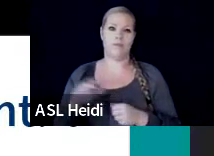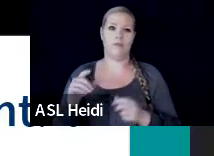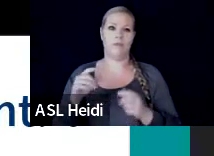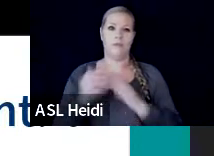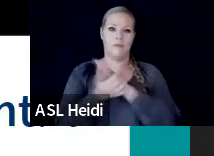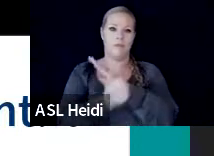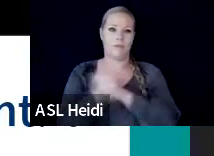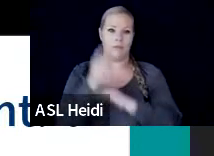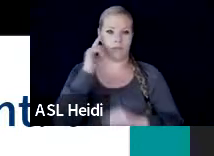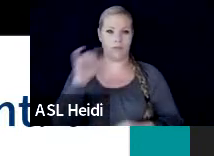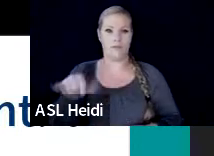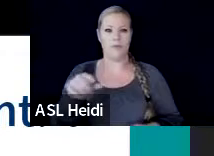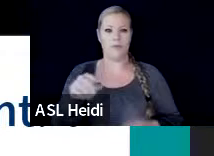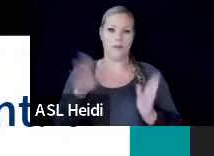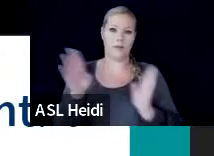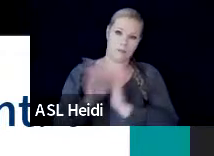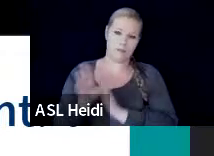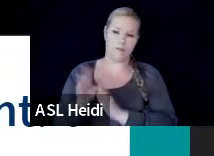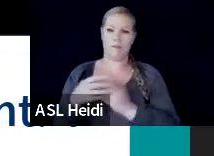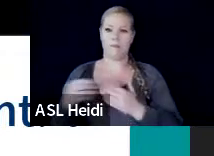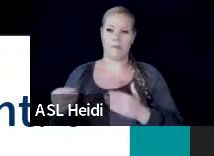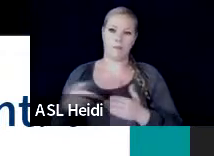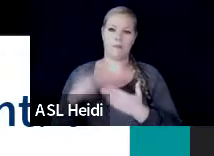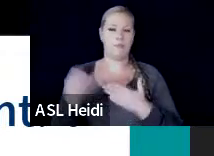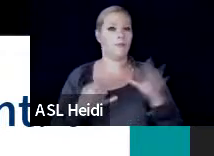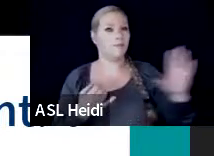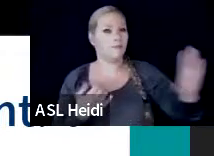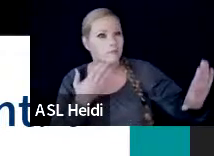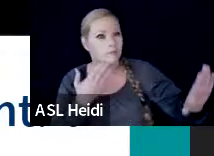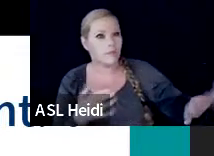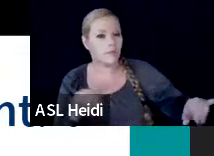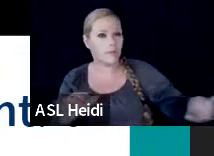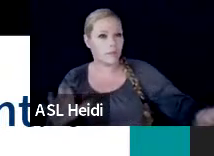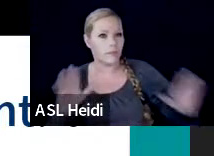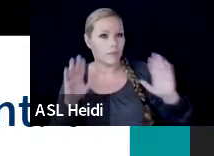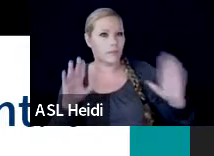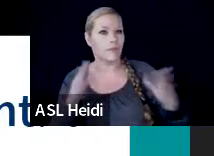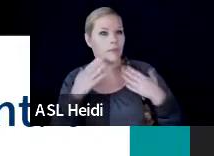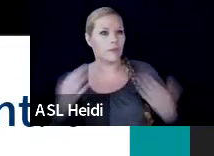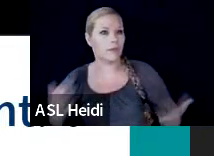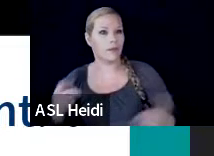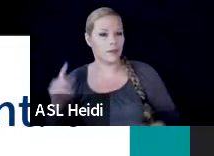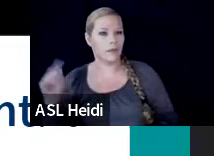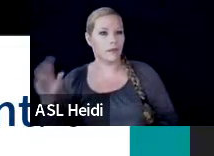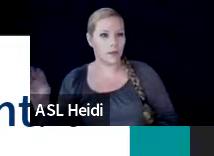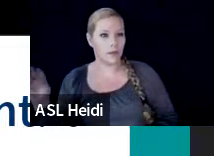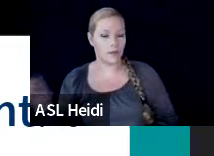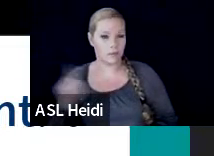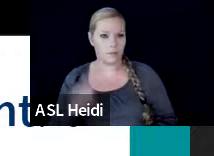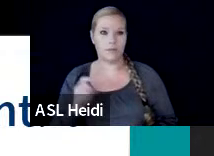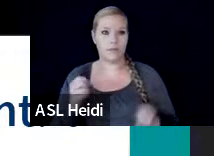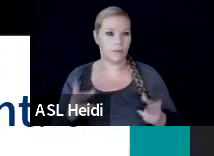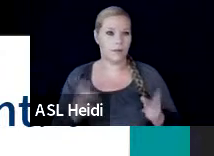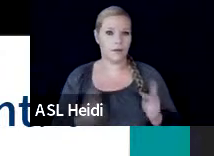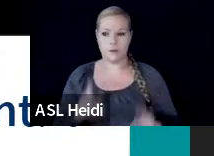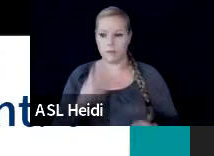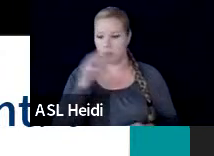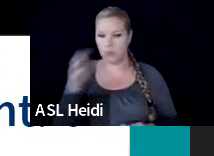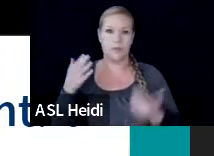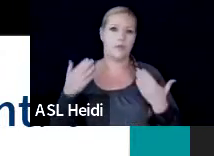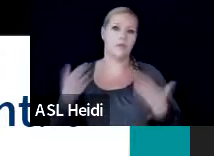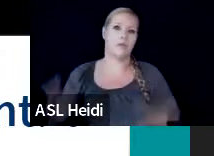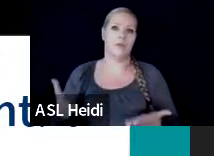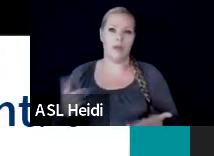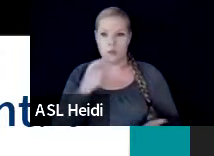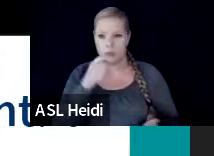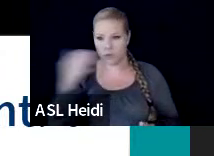project. That's great. Thank you, Tom. Yeah, we're going to need folks at the table who are connected to